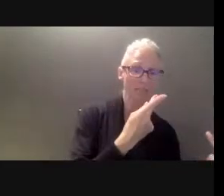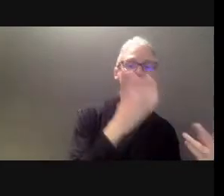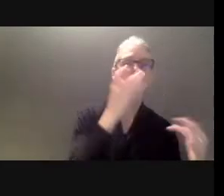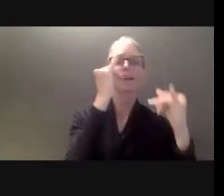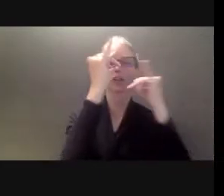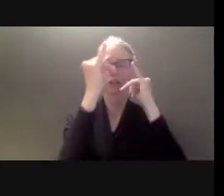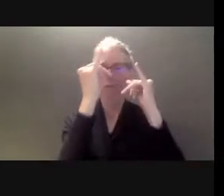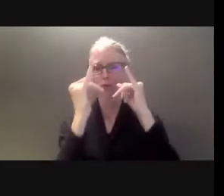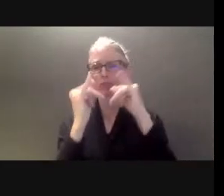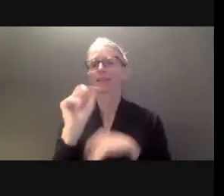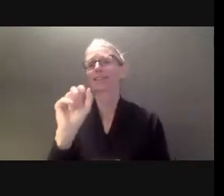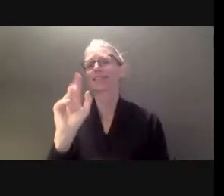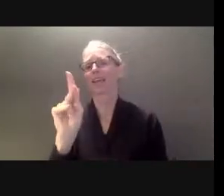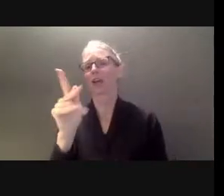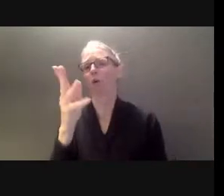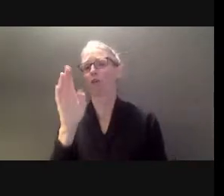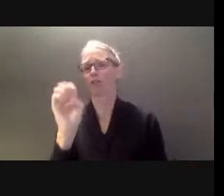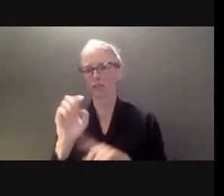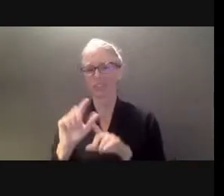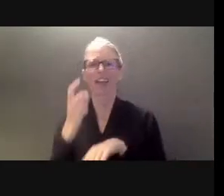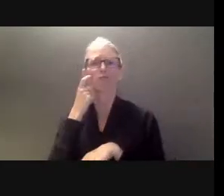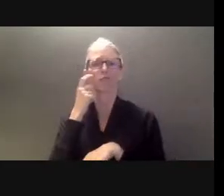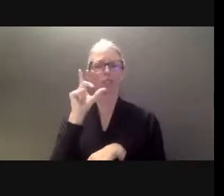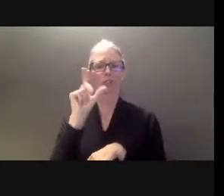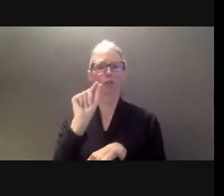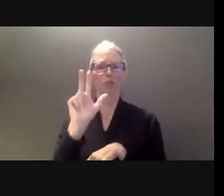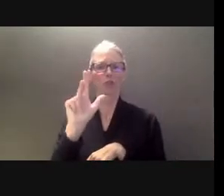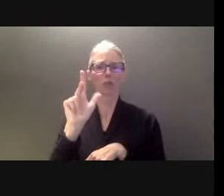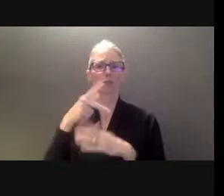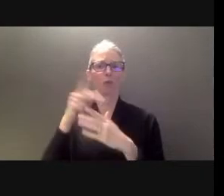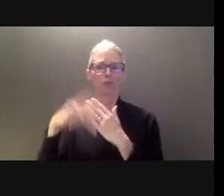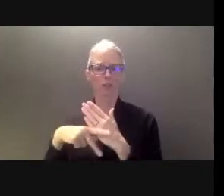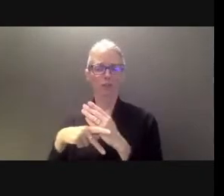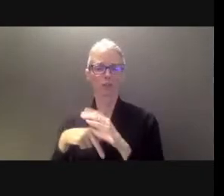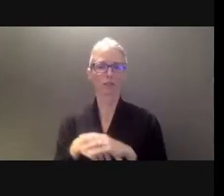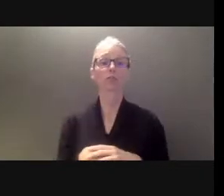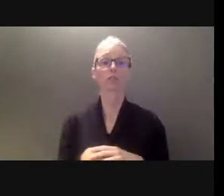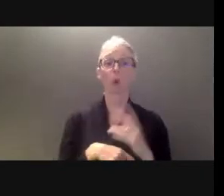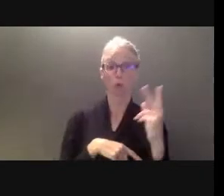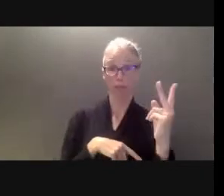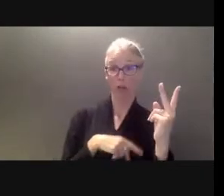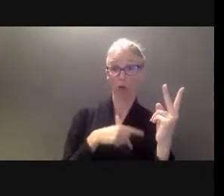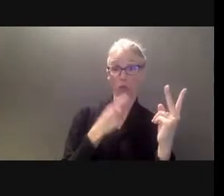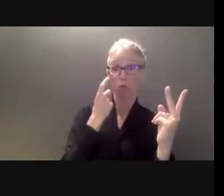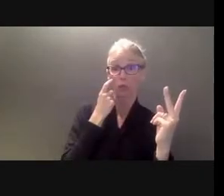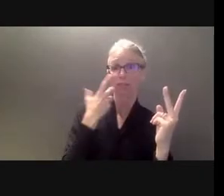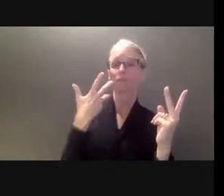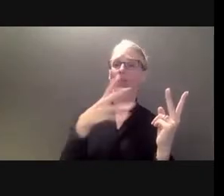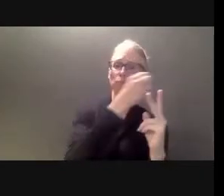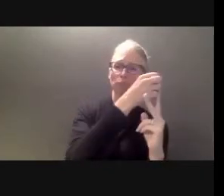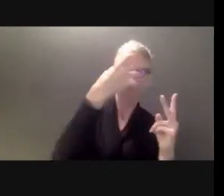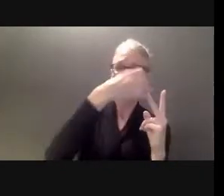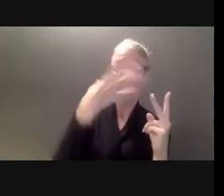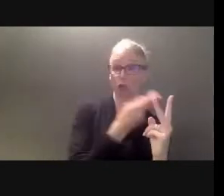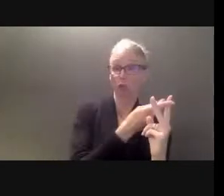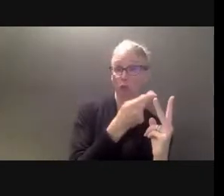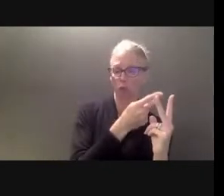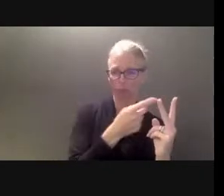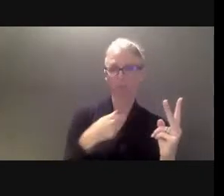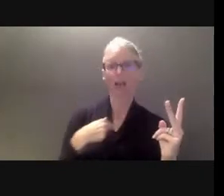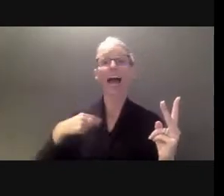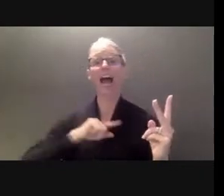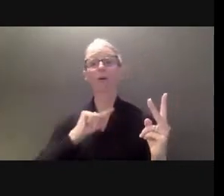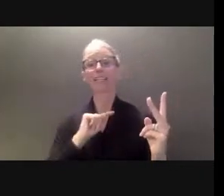conference. Aside from the smaller sub-projects already shared, our team is also working on testing out different accessibility assessment